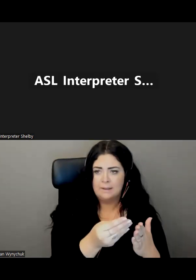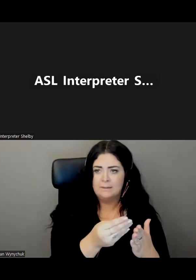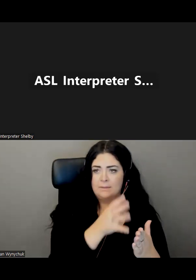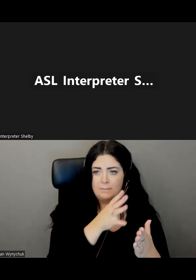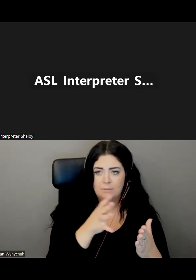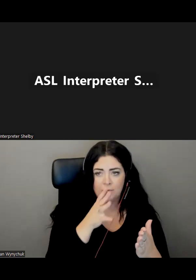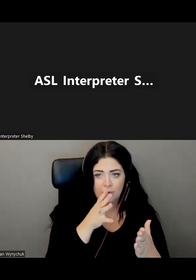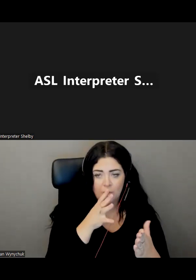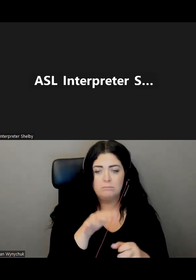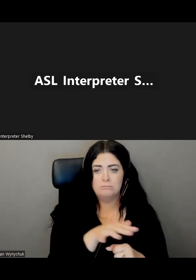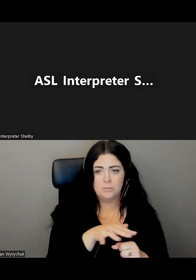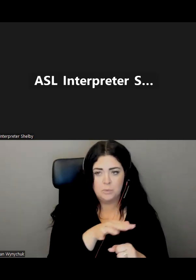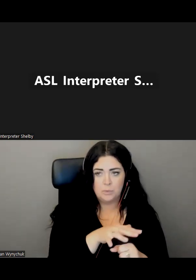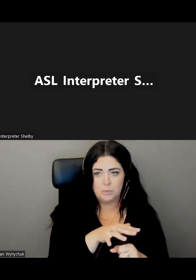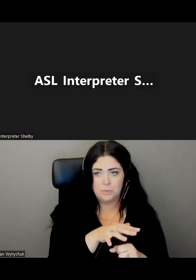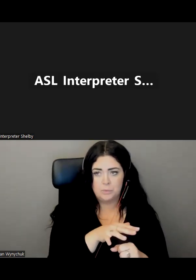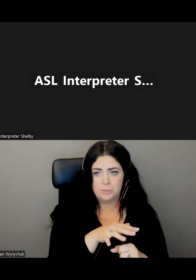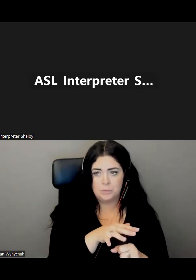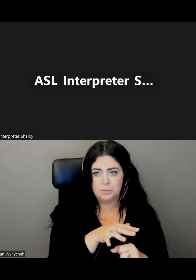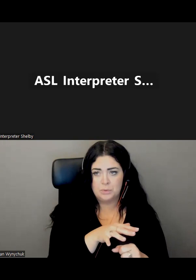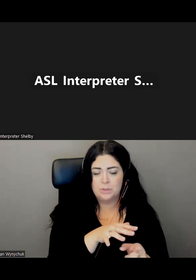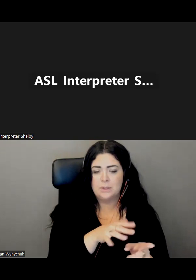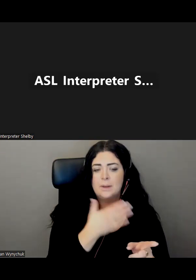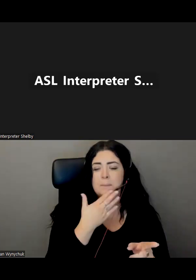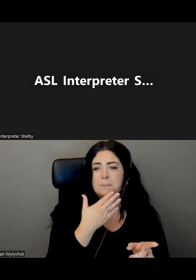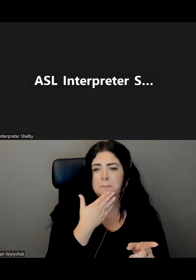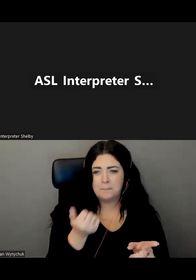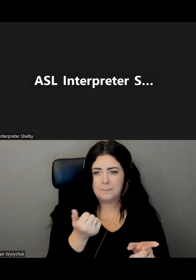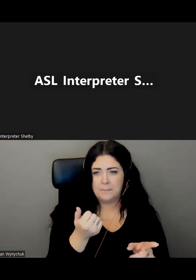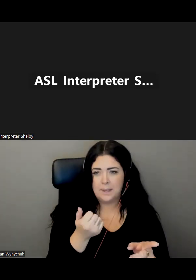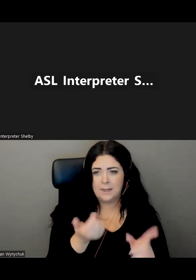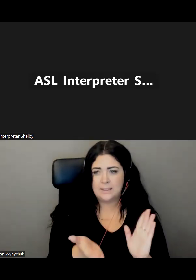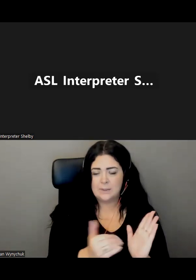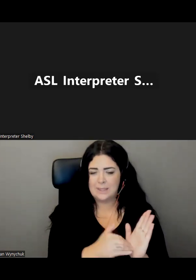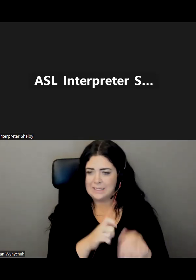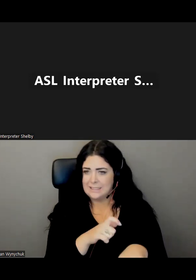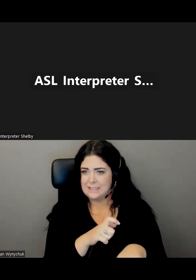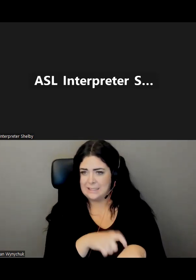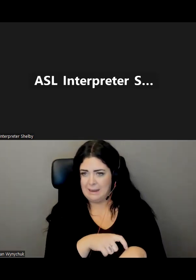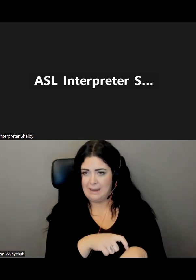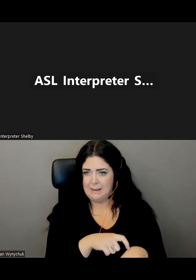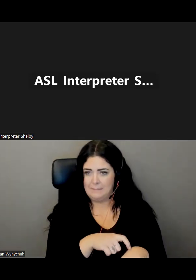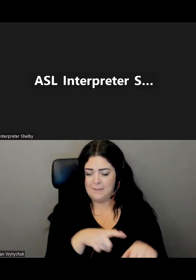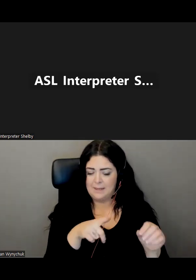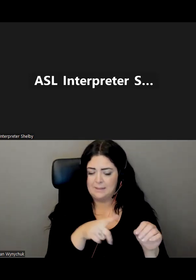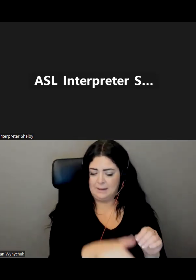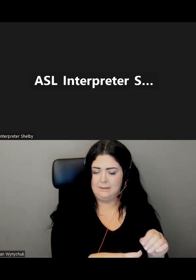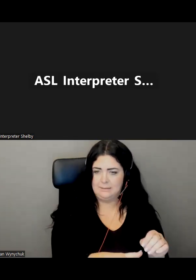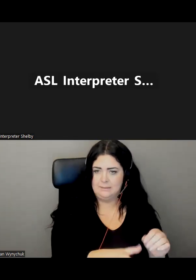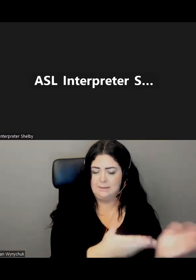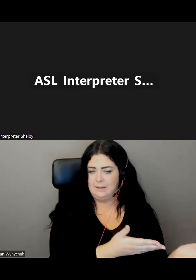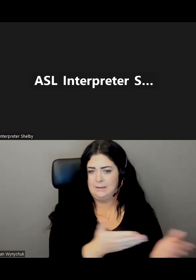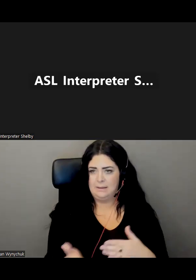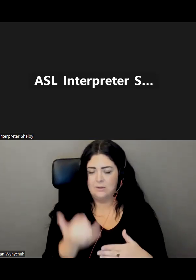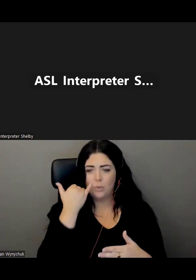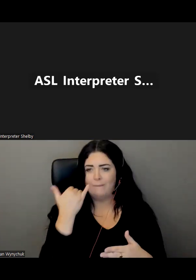farm that's local, then you will have a better chance. It's all about the time since it's been cut. So if it comes on the